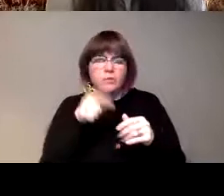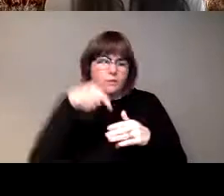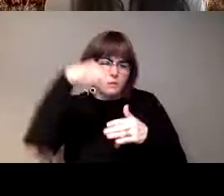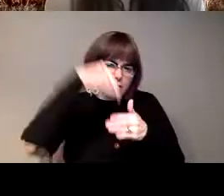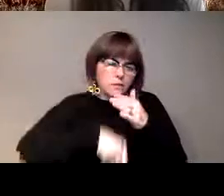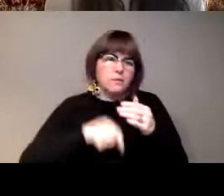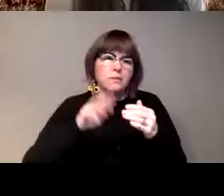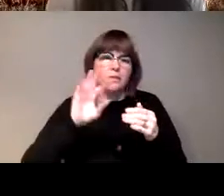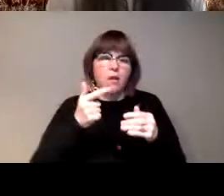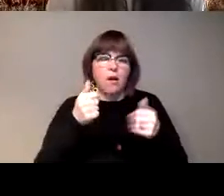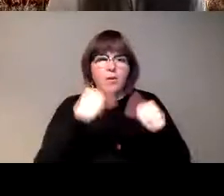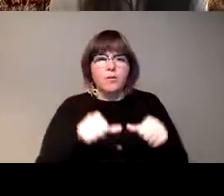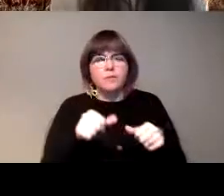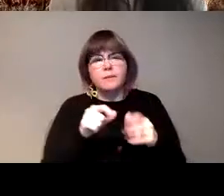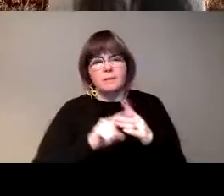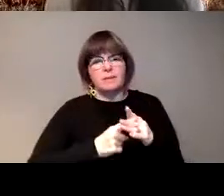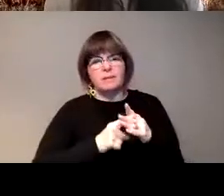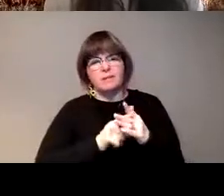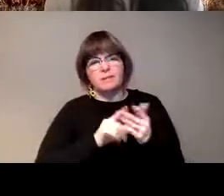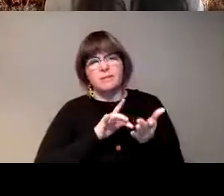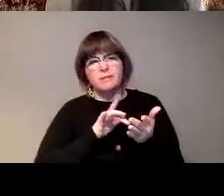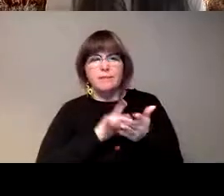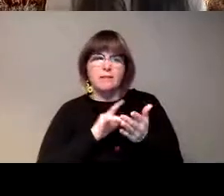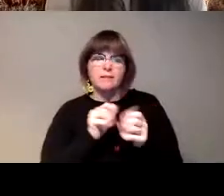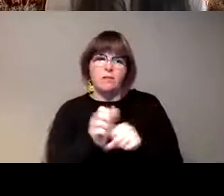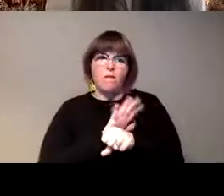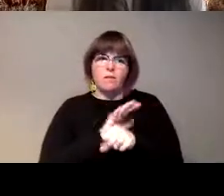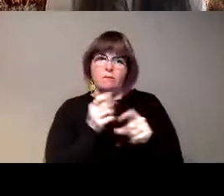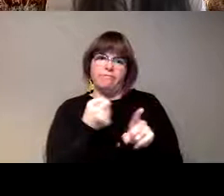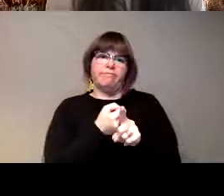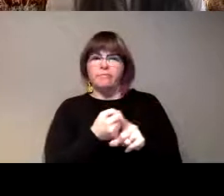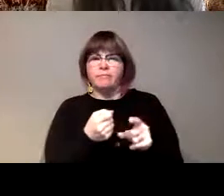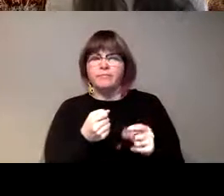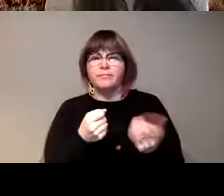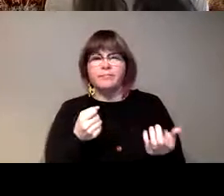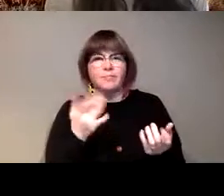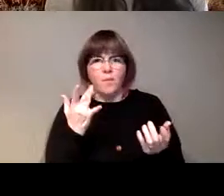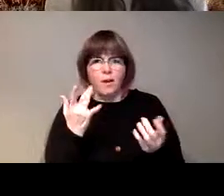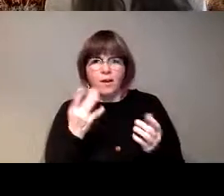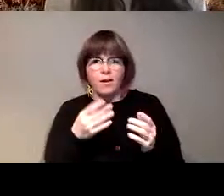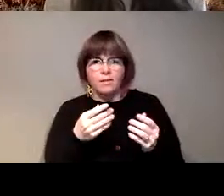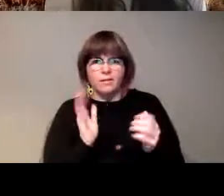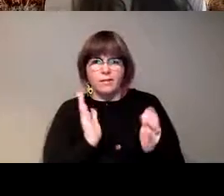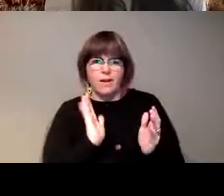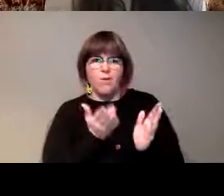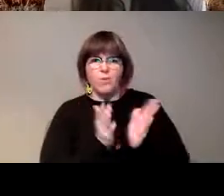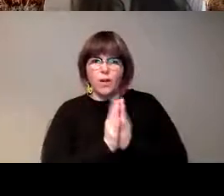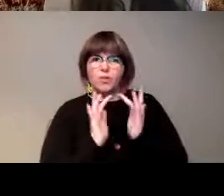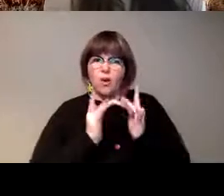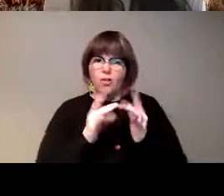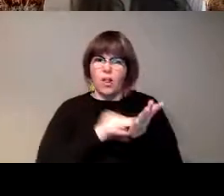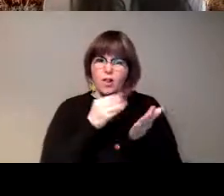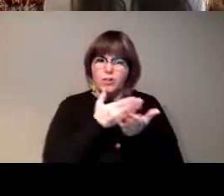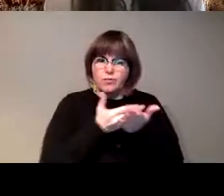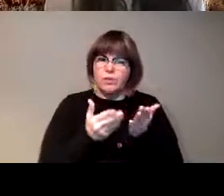post kind of in the beginning to middle of COVID, because there was such an uptick in our requests for online learning